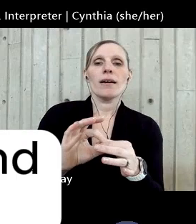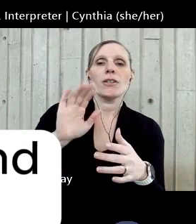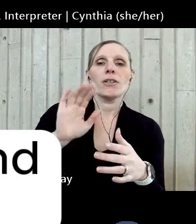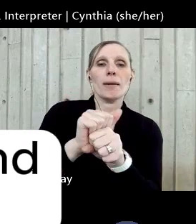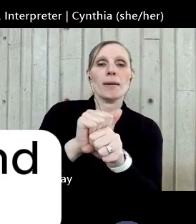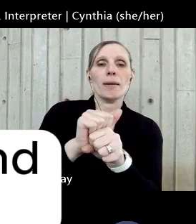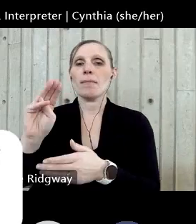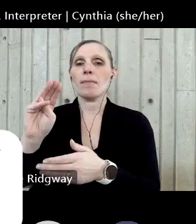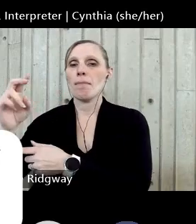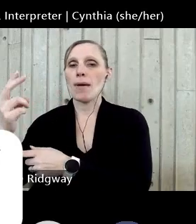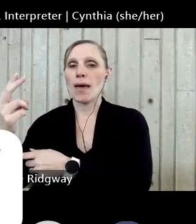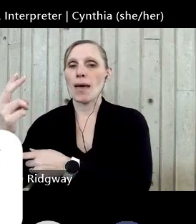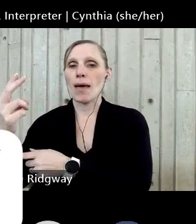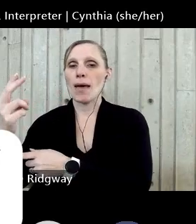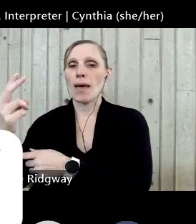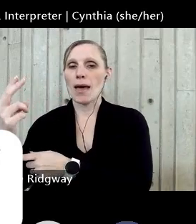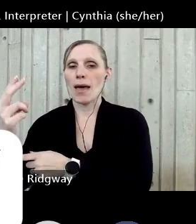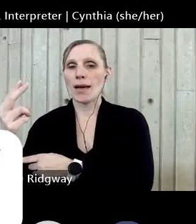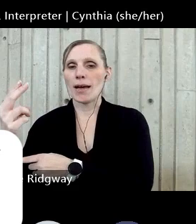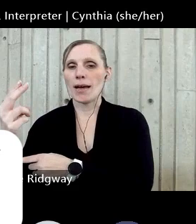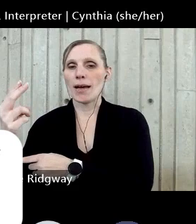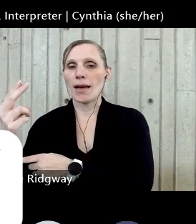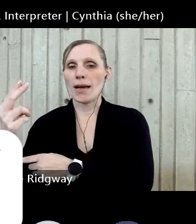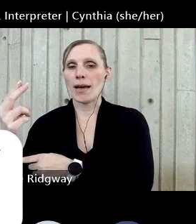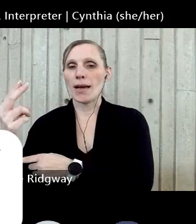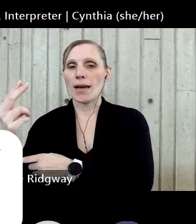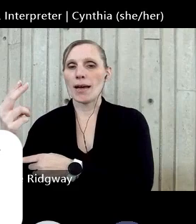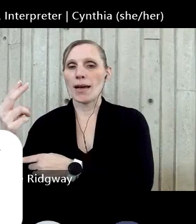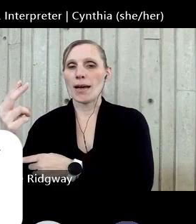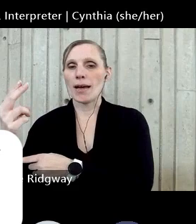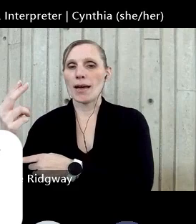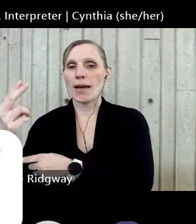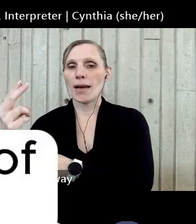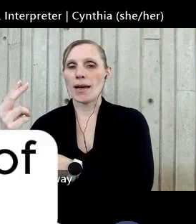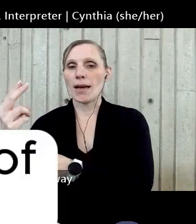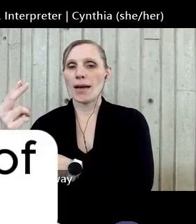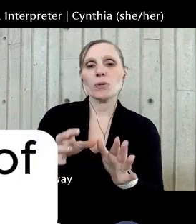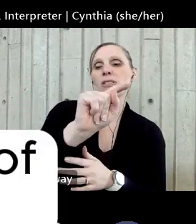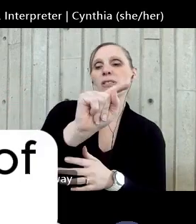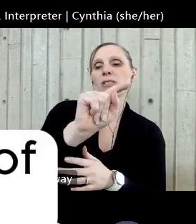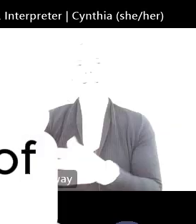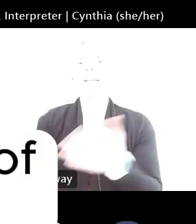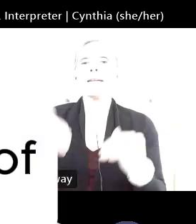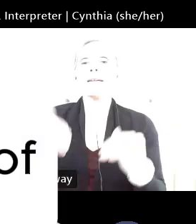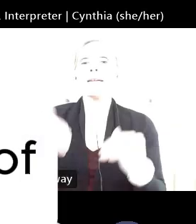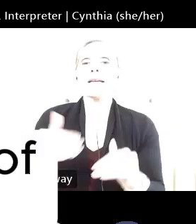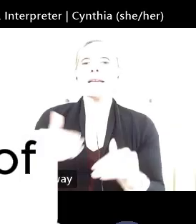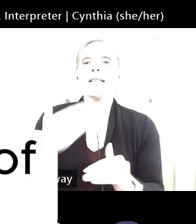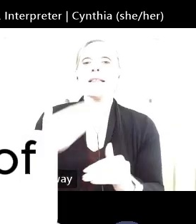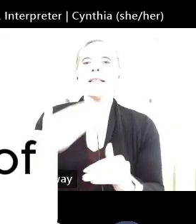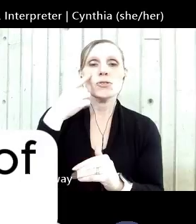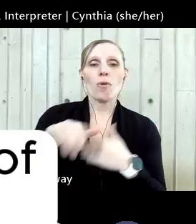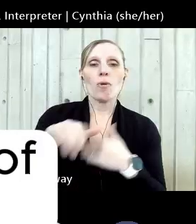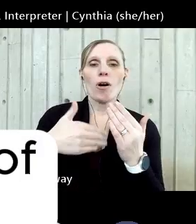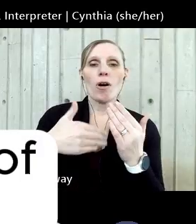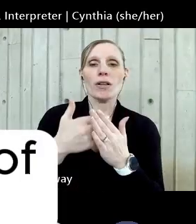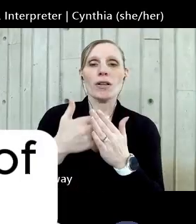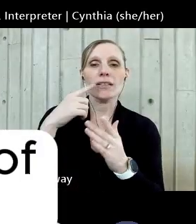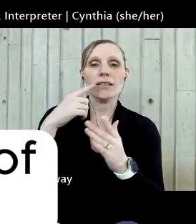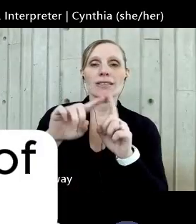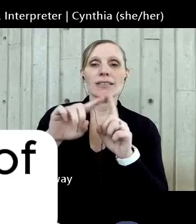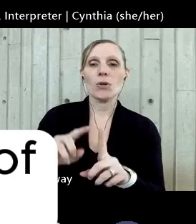Crystal and Elaine, our Transition to Work Committee advisory members, for supporting the chat and the Q&A